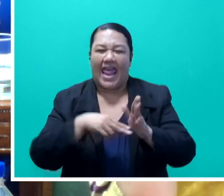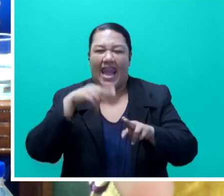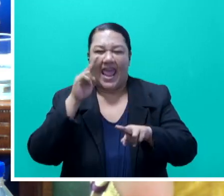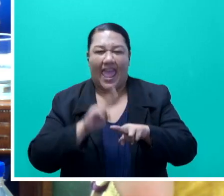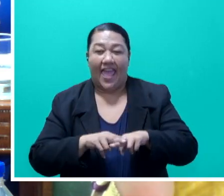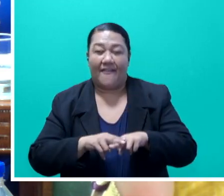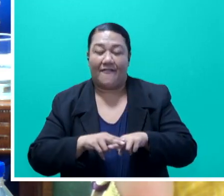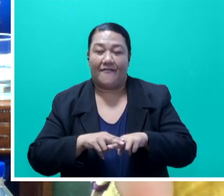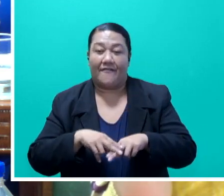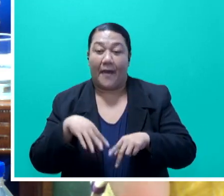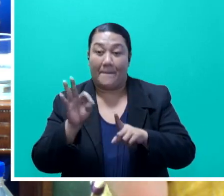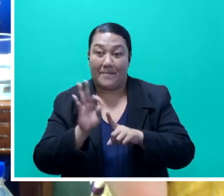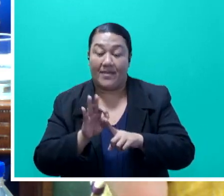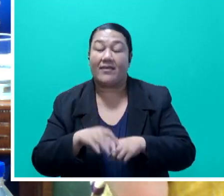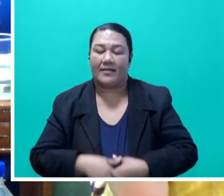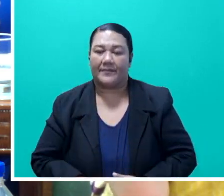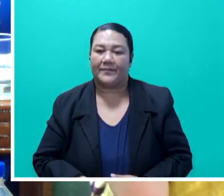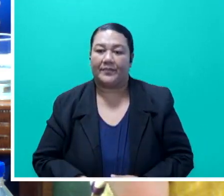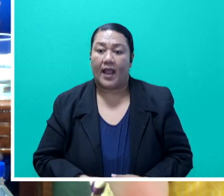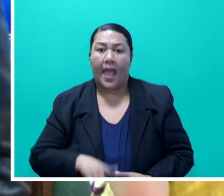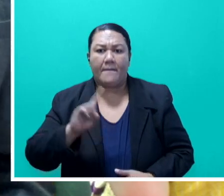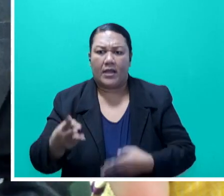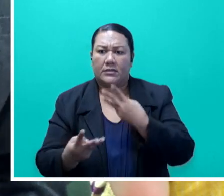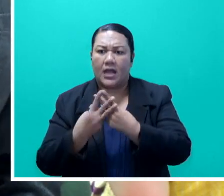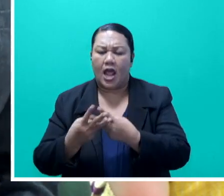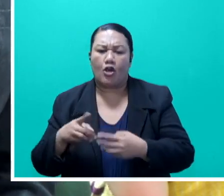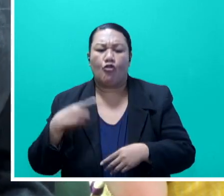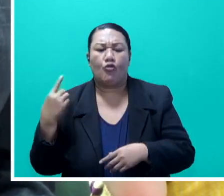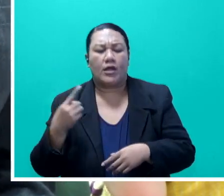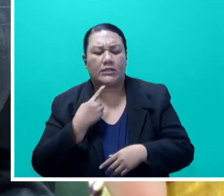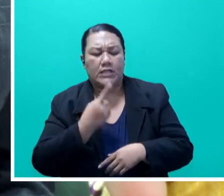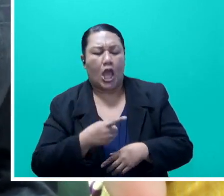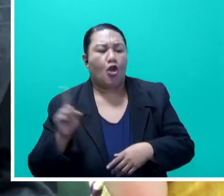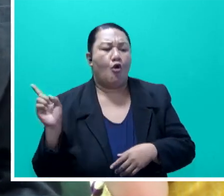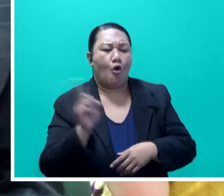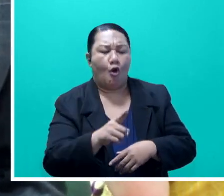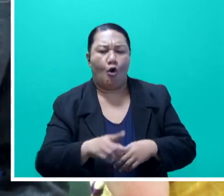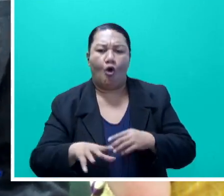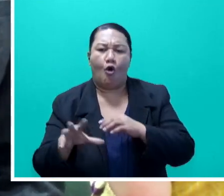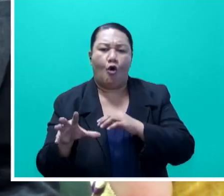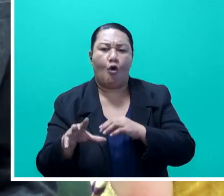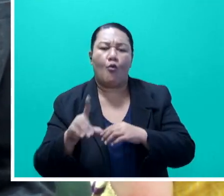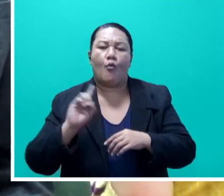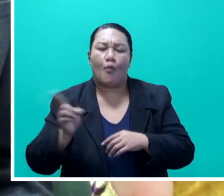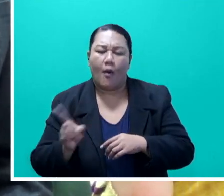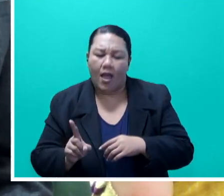SODELPA, go and harass our people who are actually legitimate donors. They belittle them, they troll